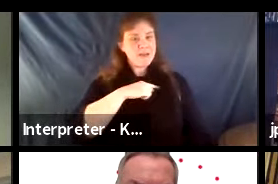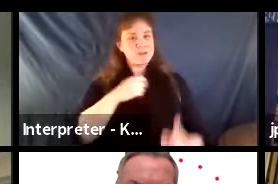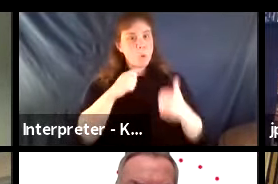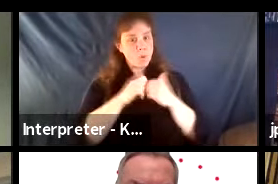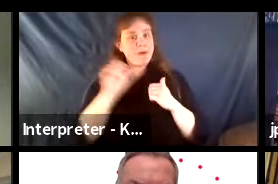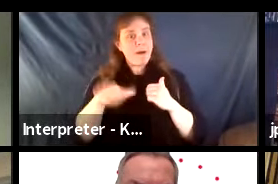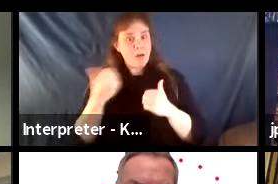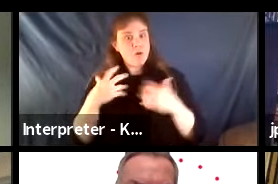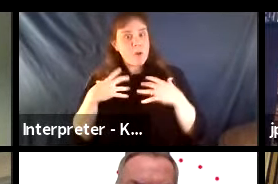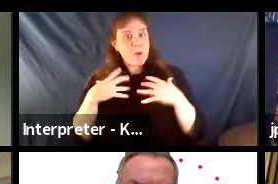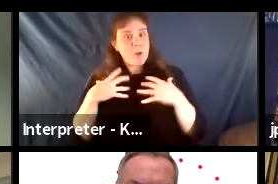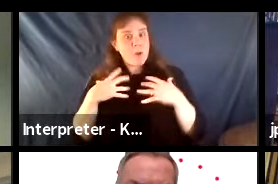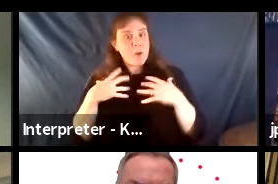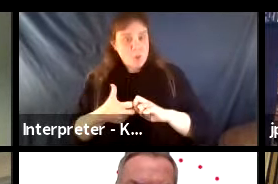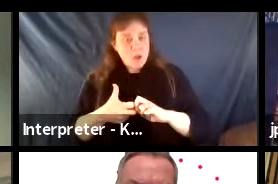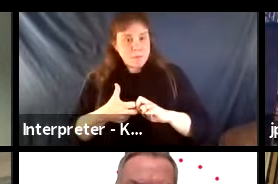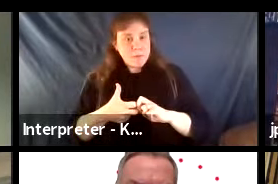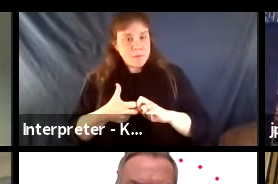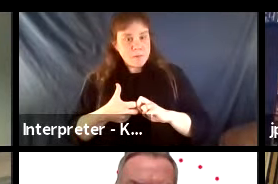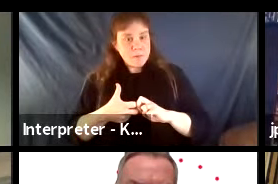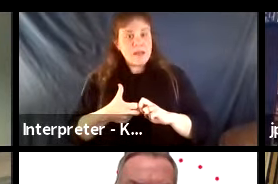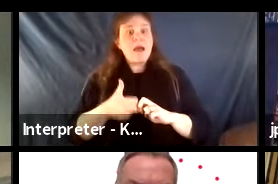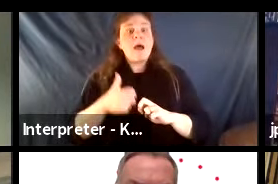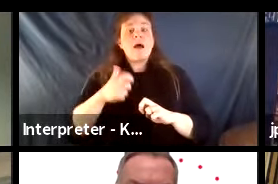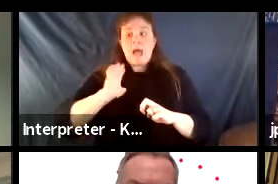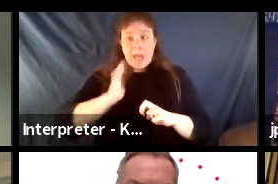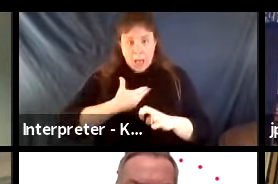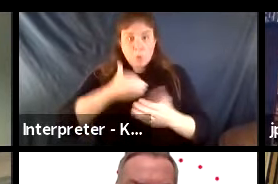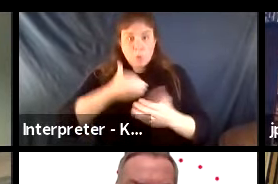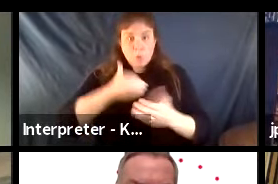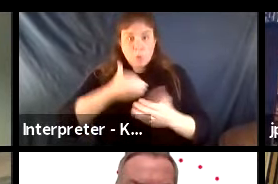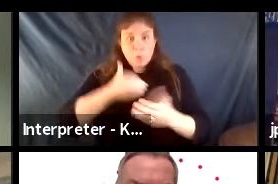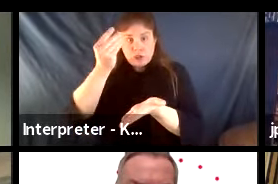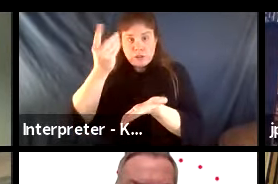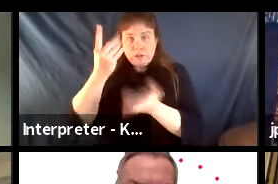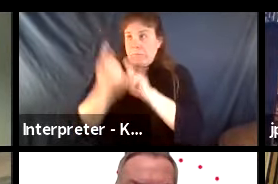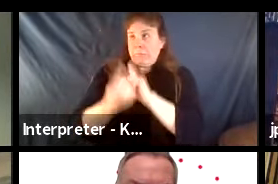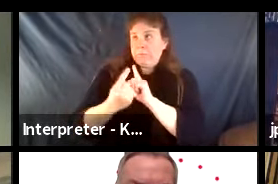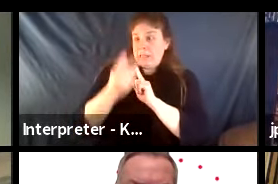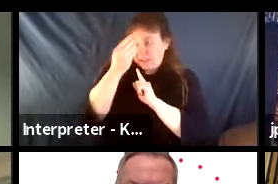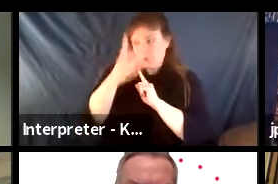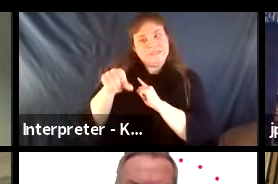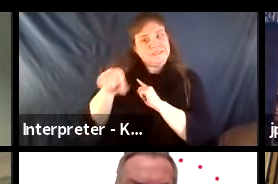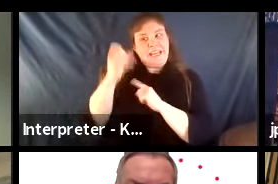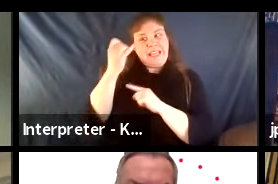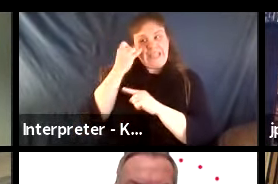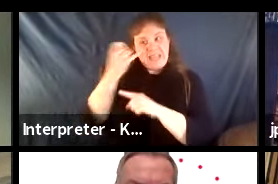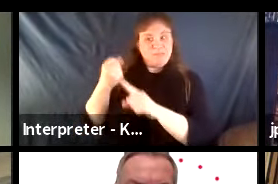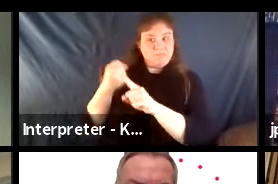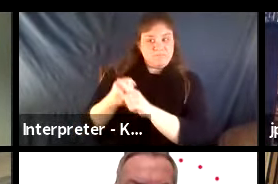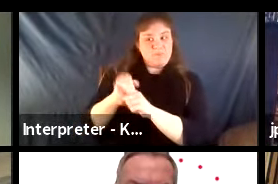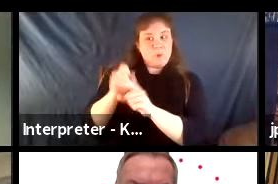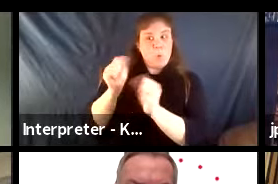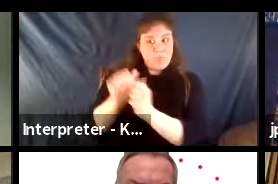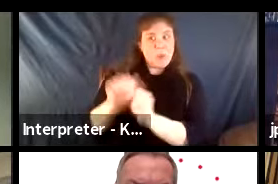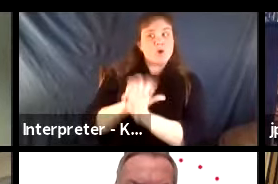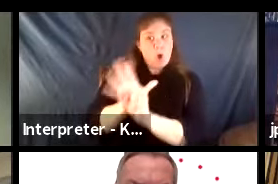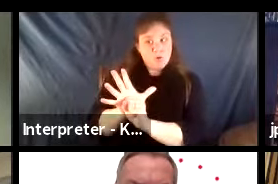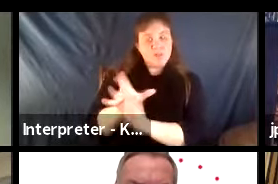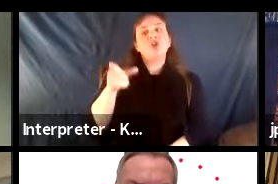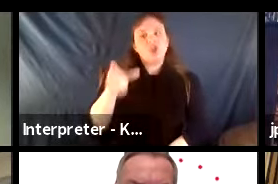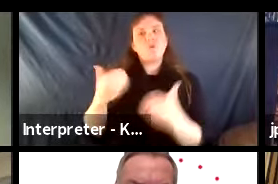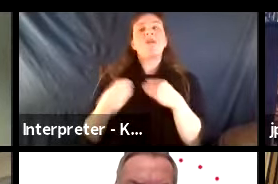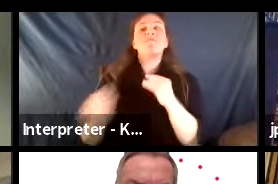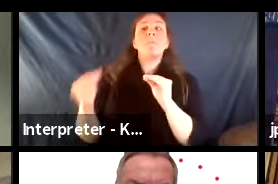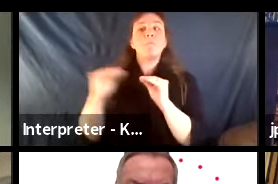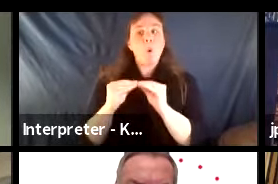that we would be more likely not to survive if we had COVID, or that we would have additional medical